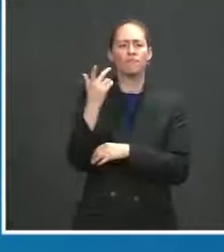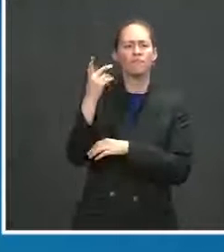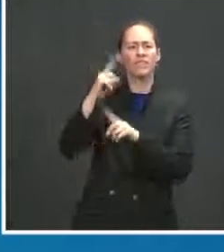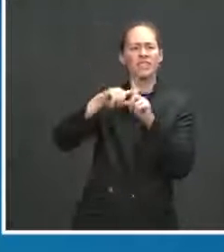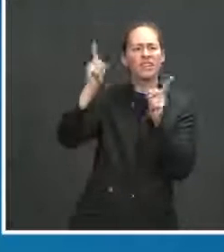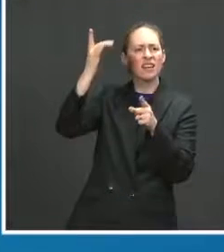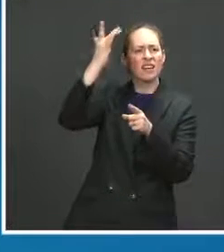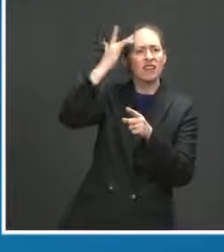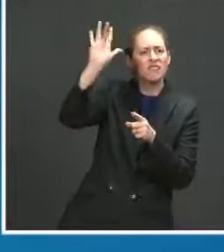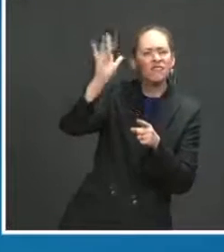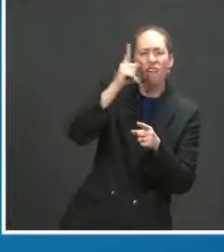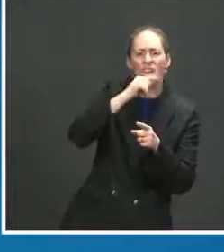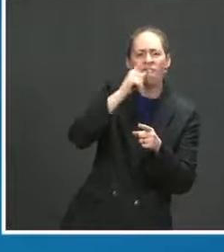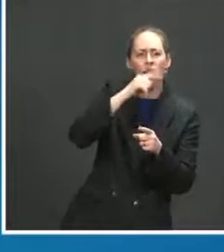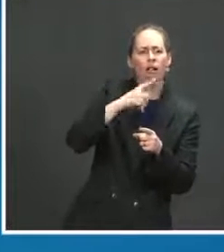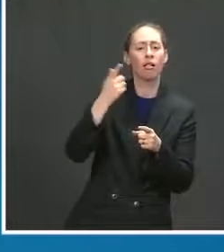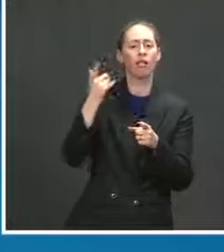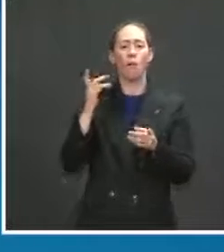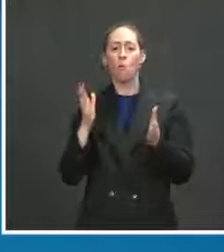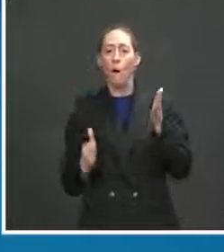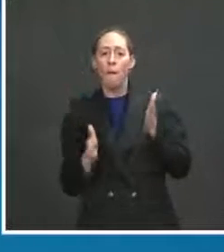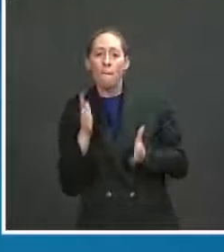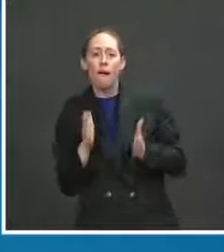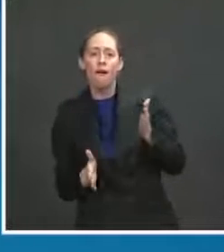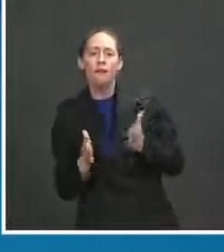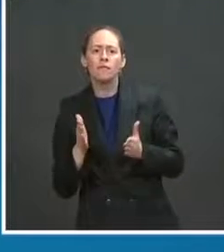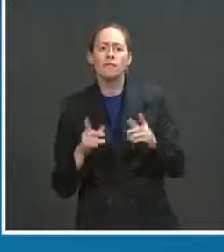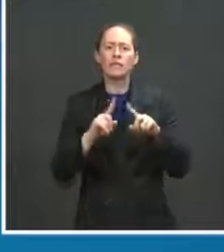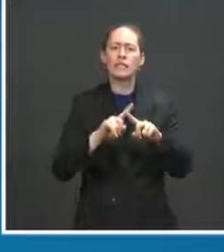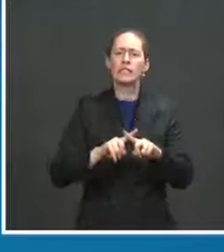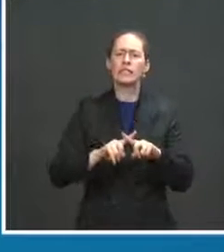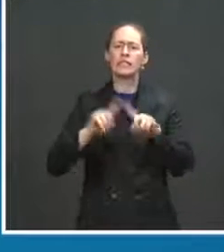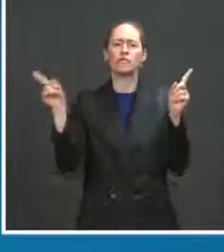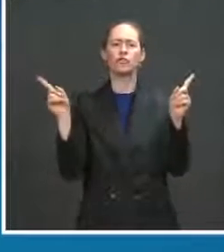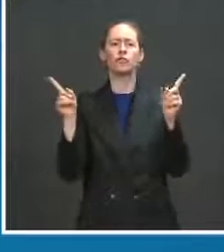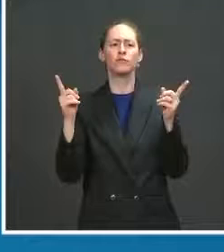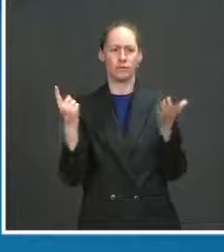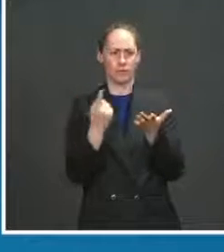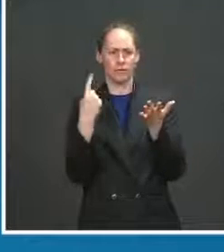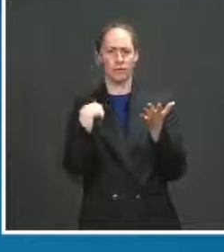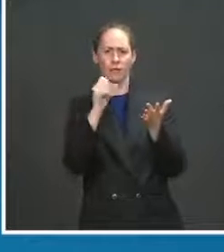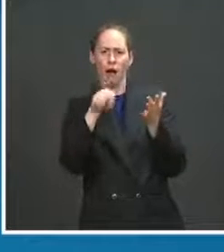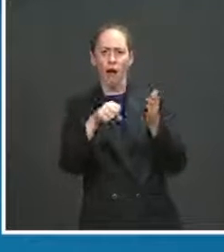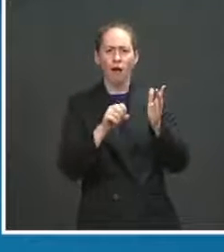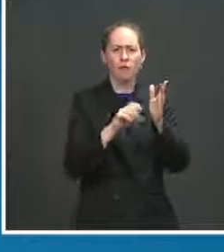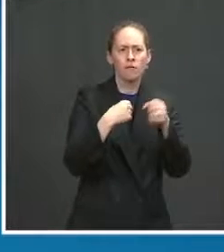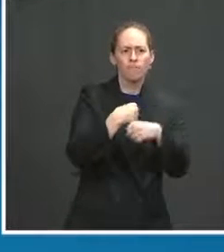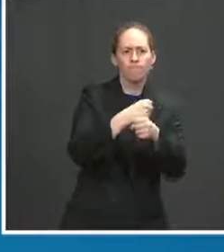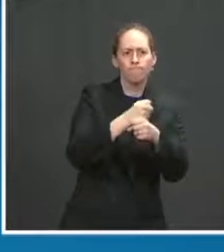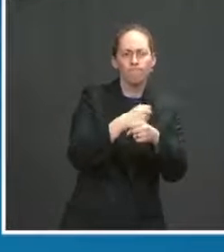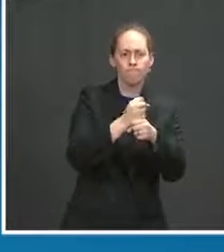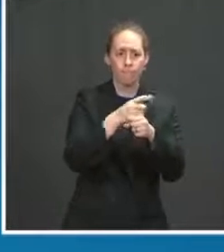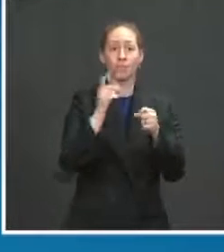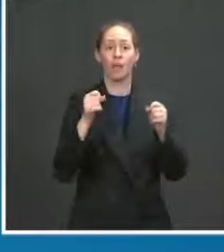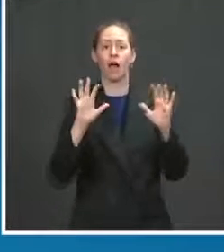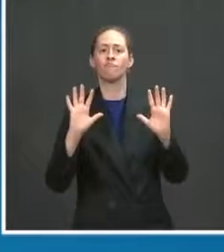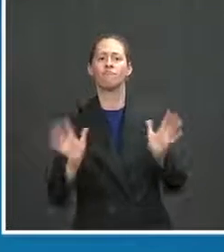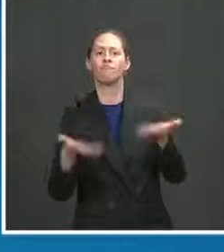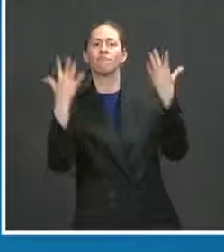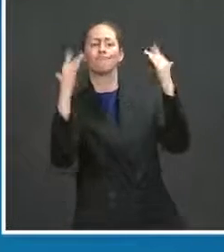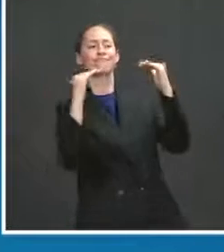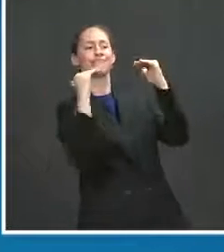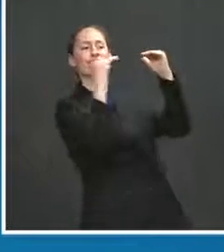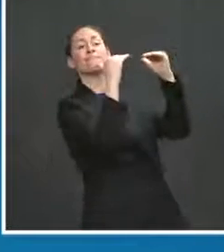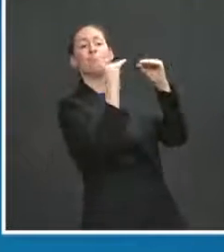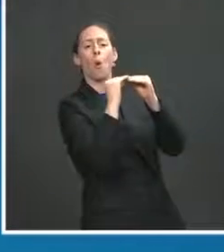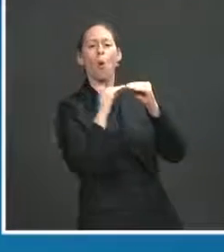our nation at a strategic advantage. And you will be the ones